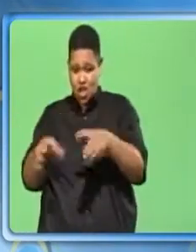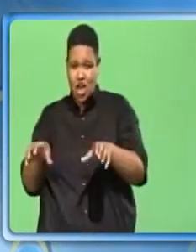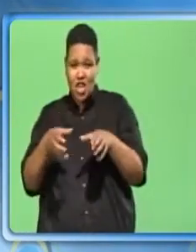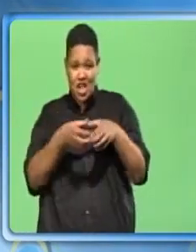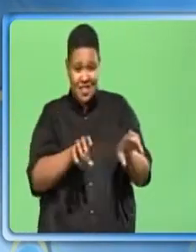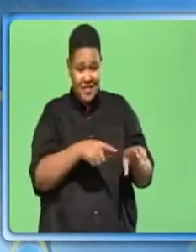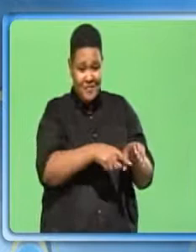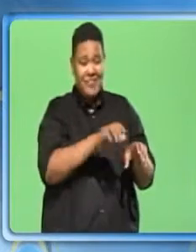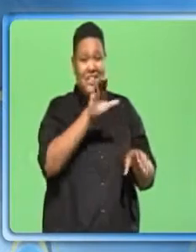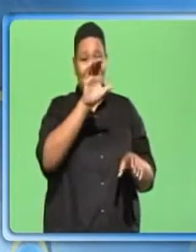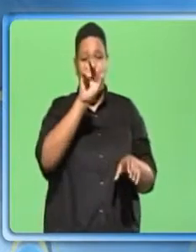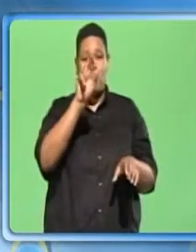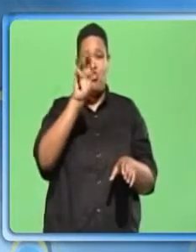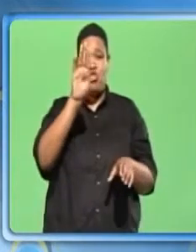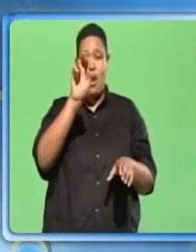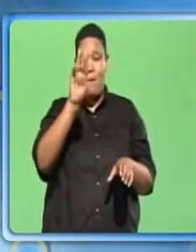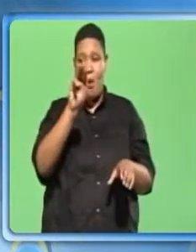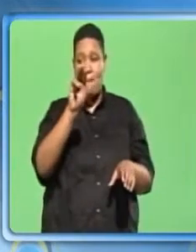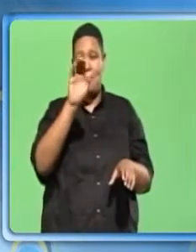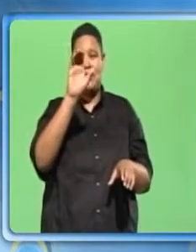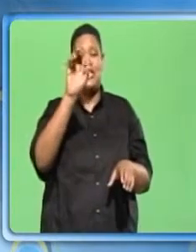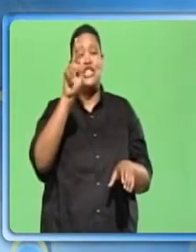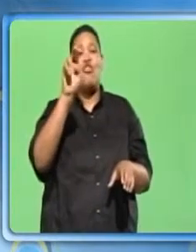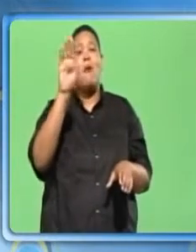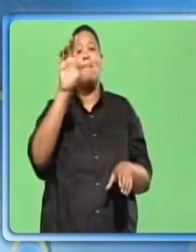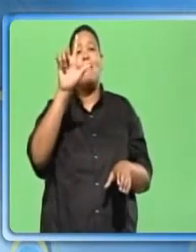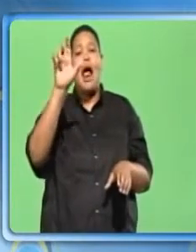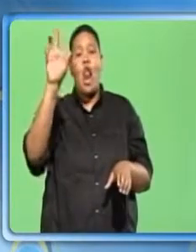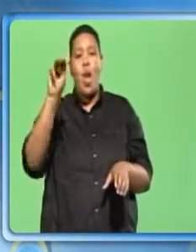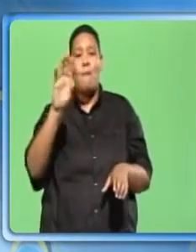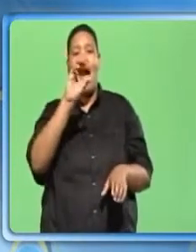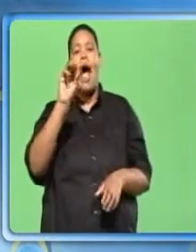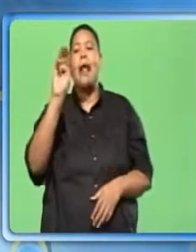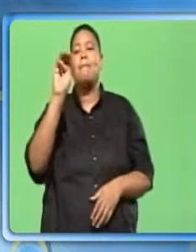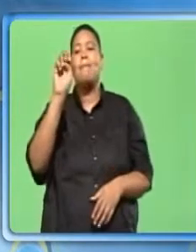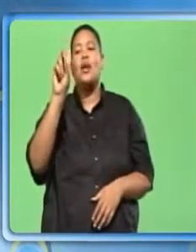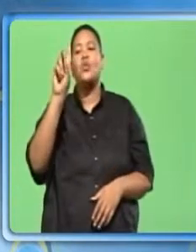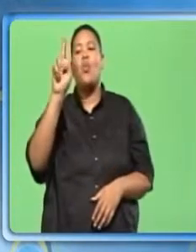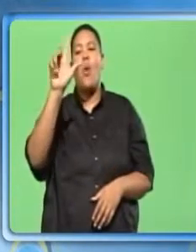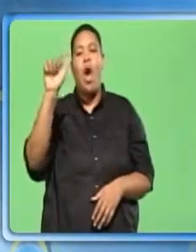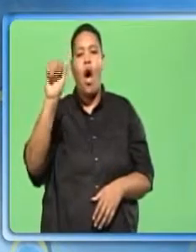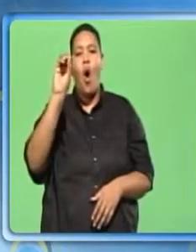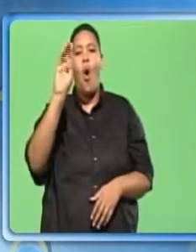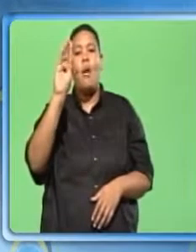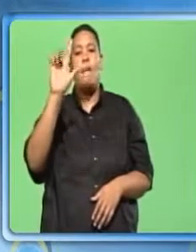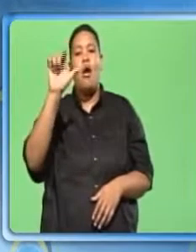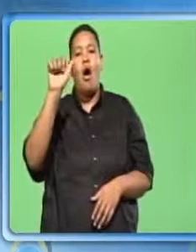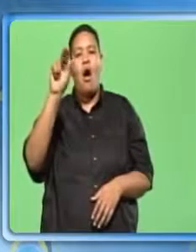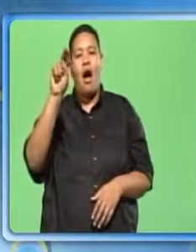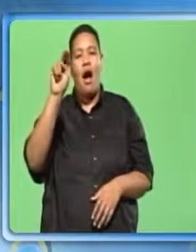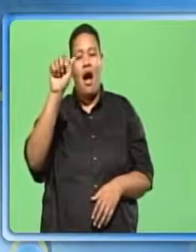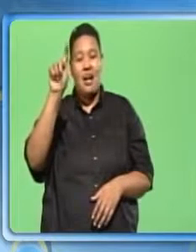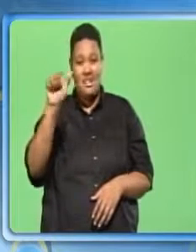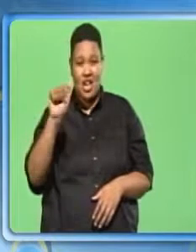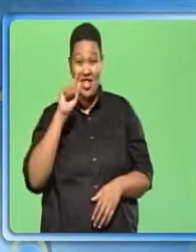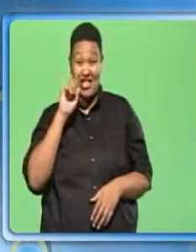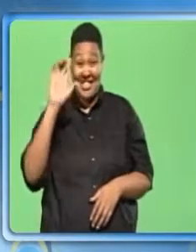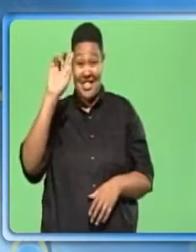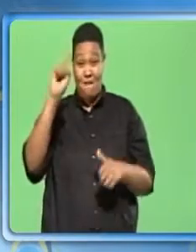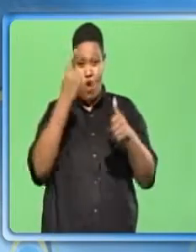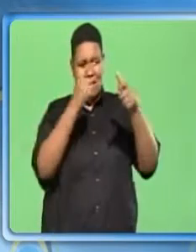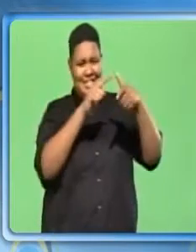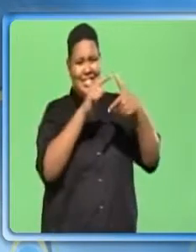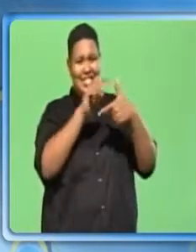the cerebrum, cerebellum, and medulla oblongata. The cerebrum is the largest part of the